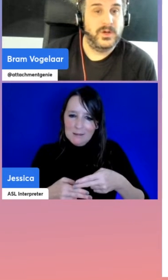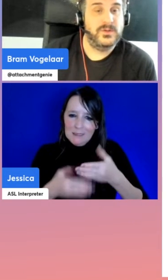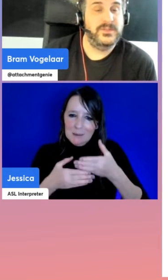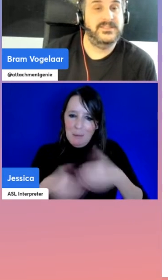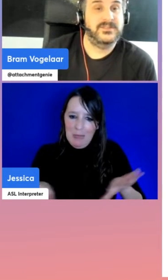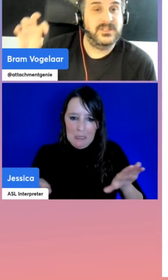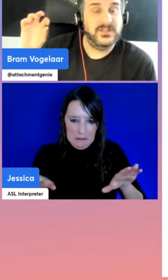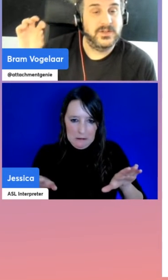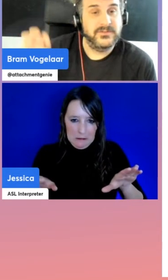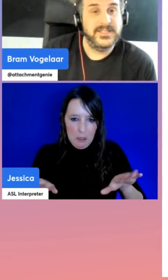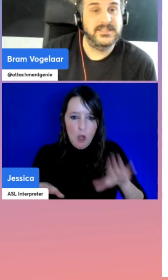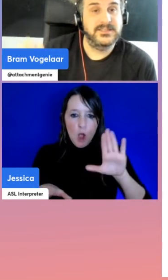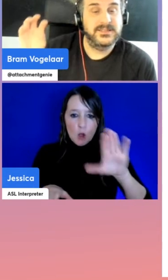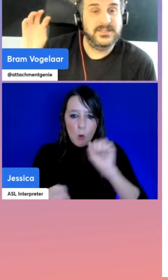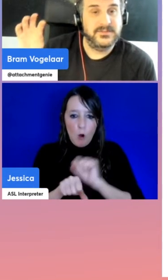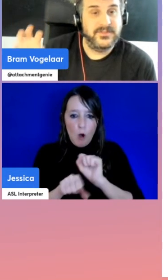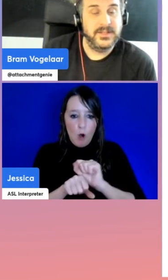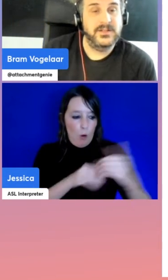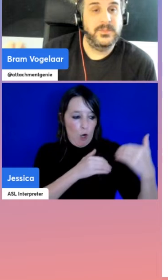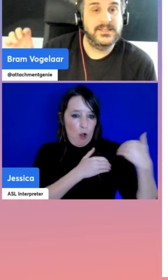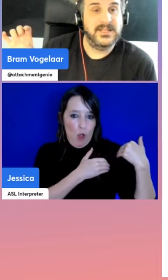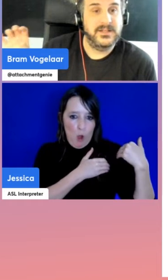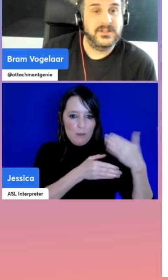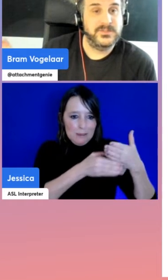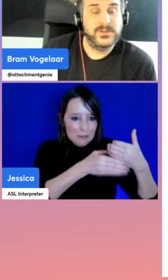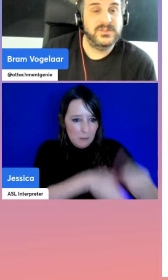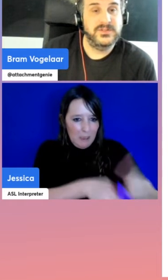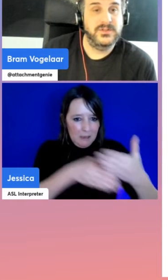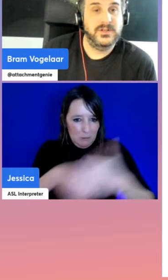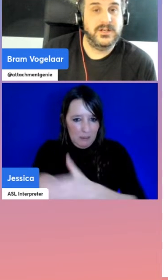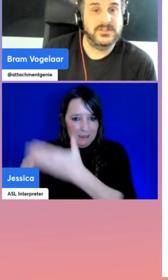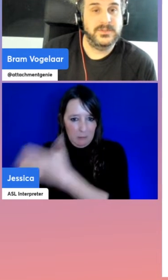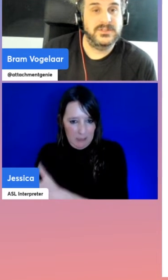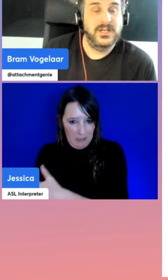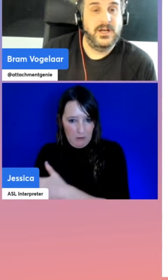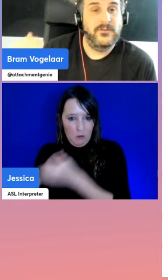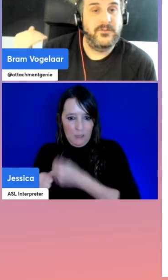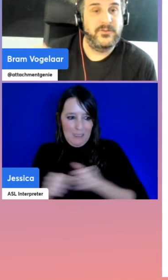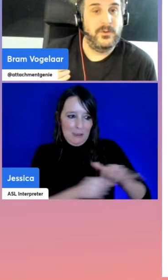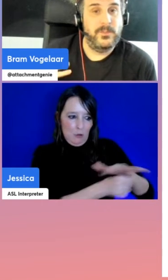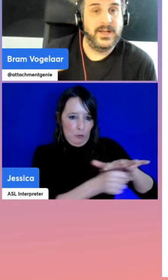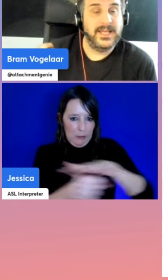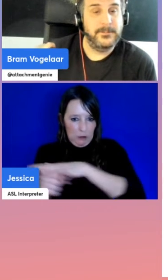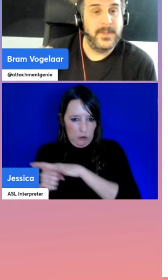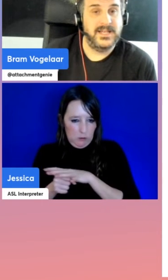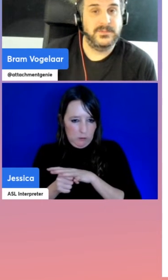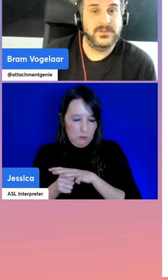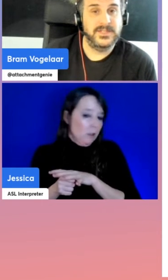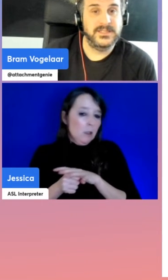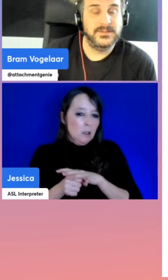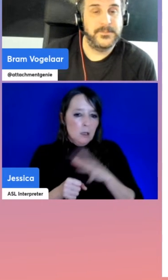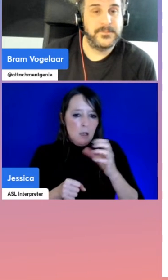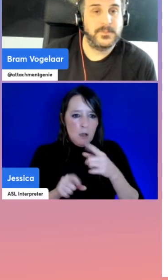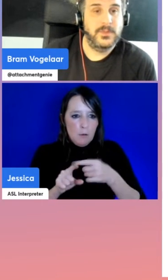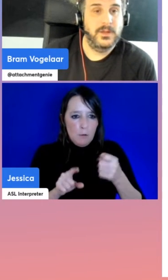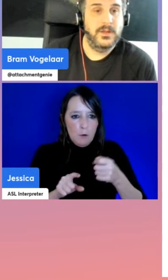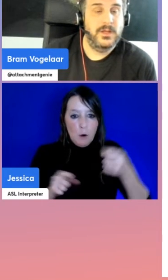your workload regions, so the regions, the failure domains that you're exposing to your customers, from a management